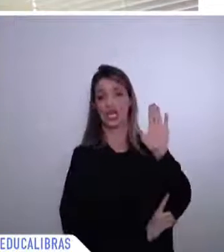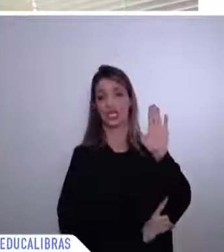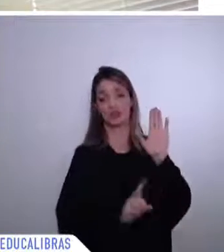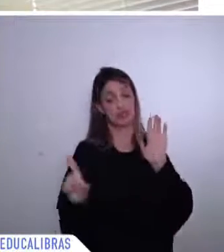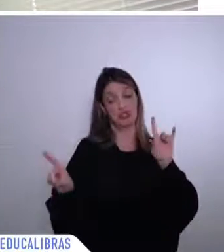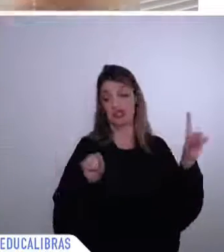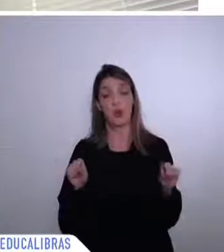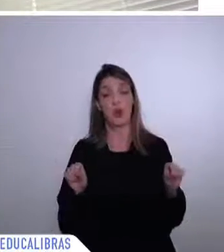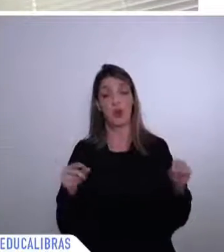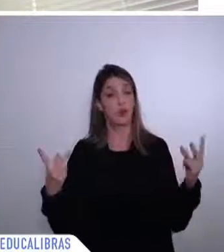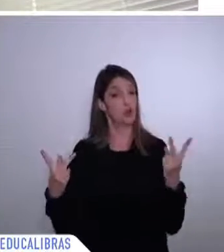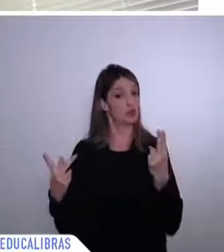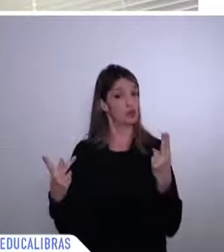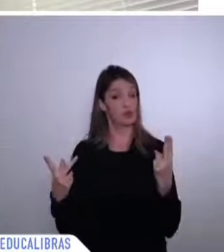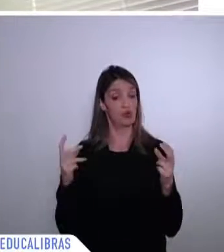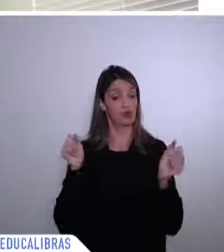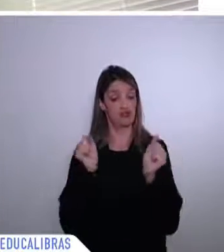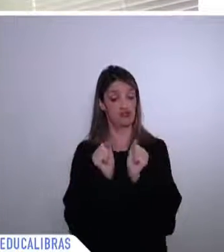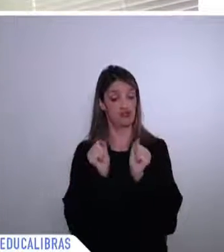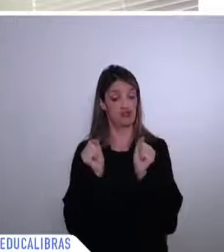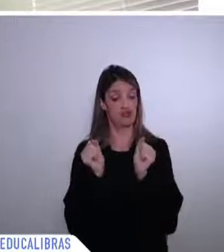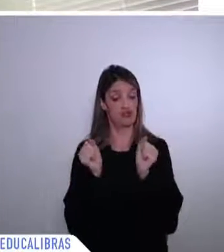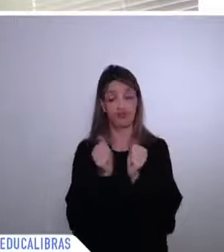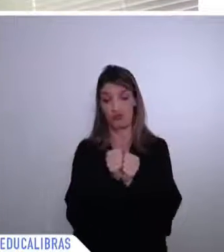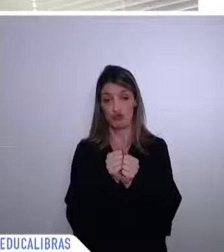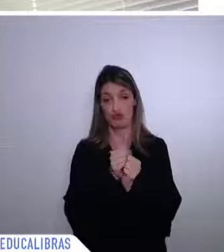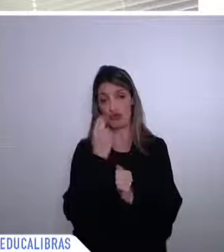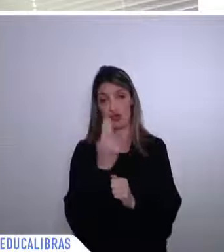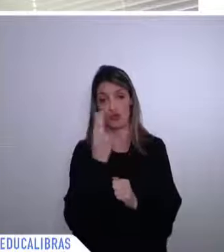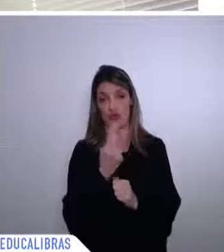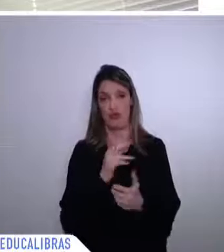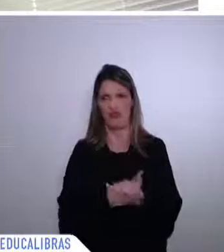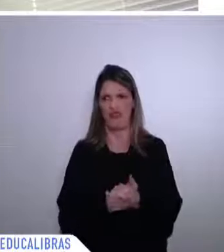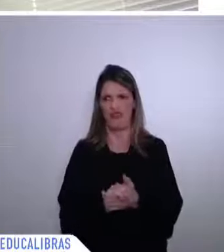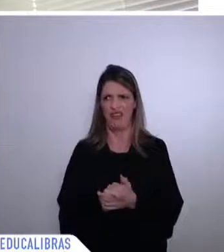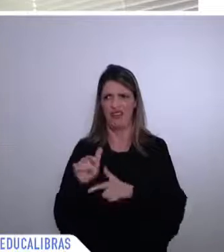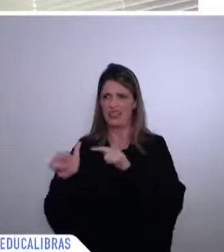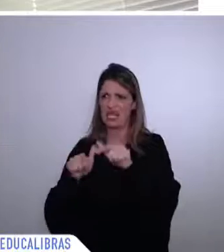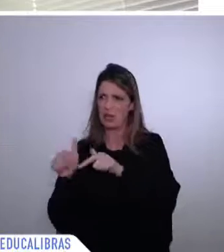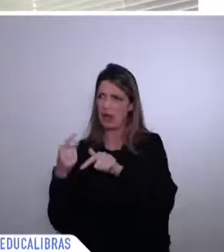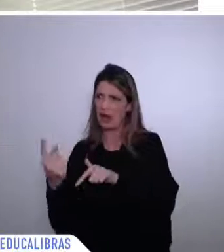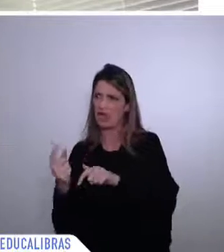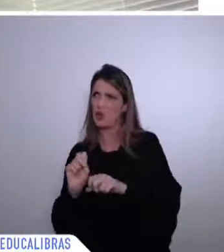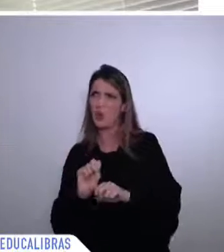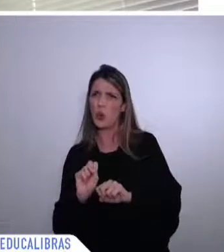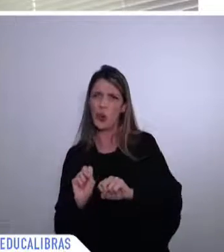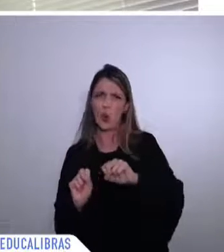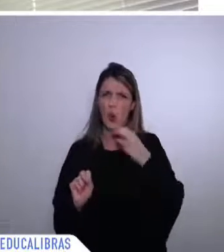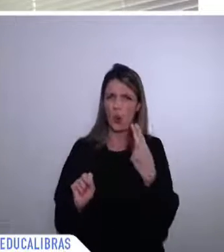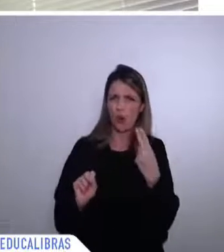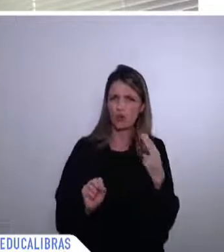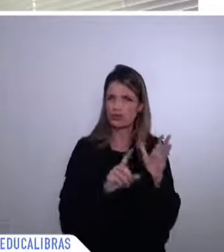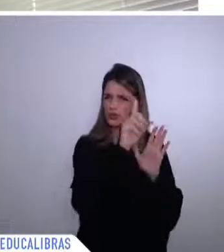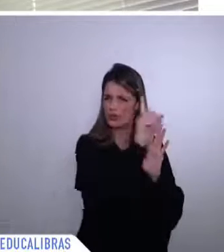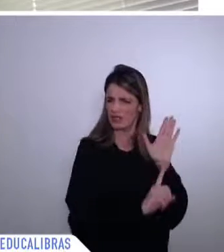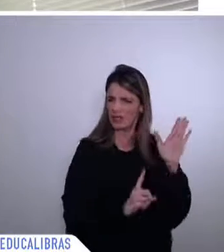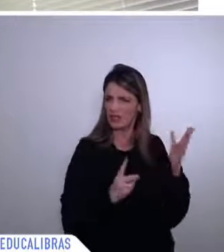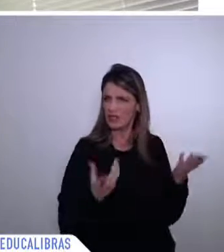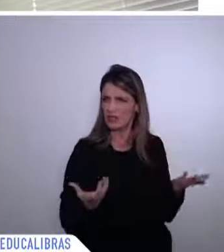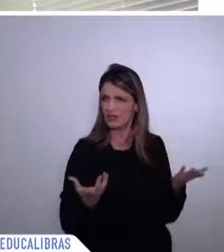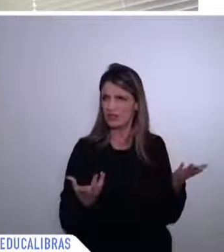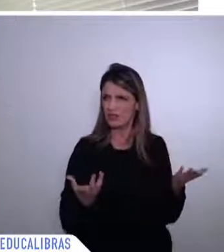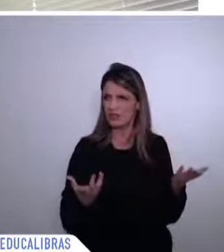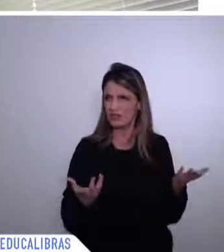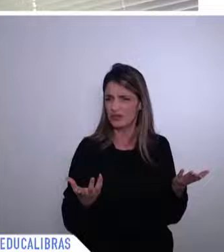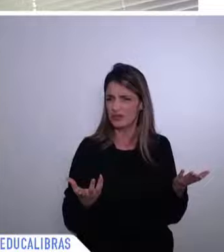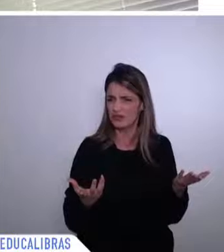a job, because one cannot have both. This is just a summary of what slavery is. If you're a slave, you have no